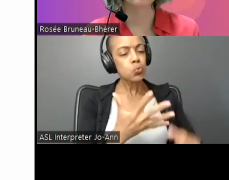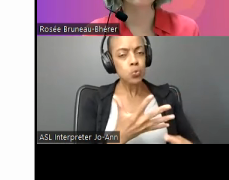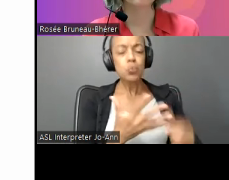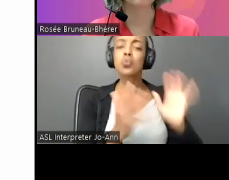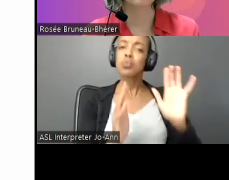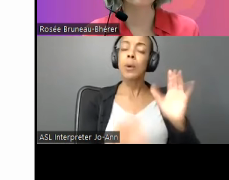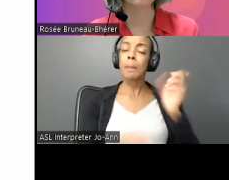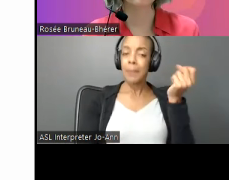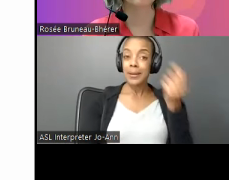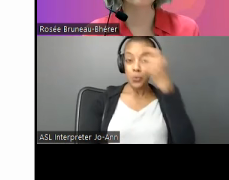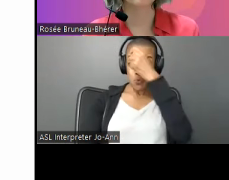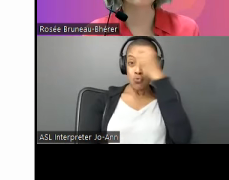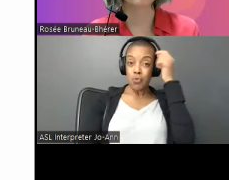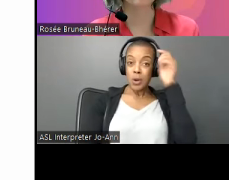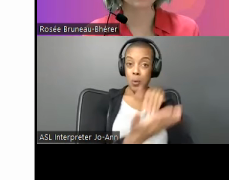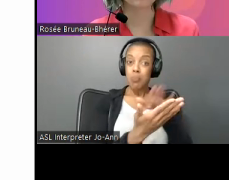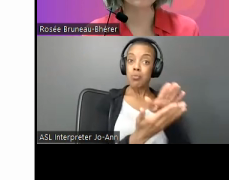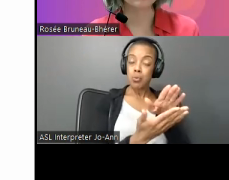we want to be more